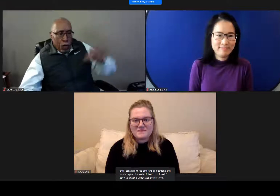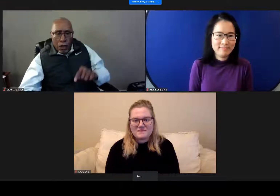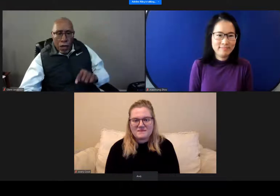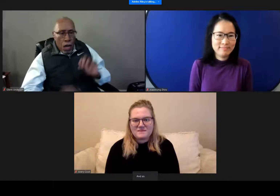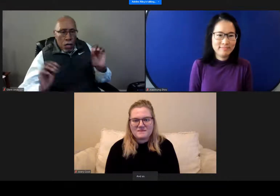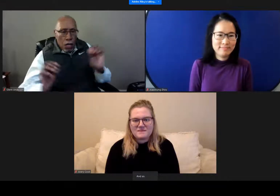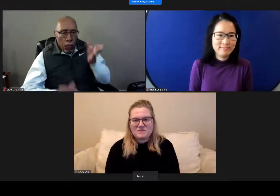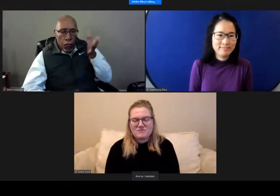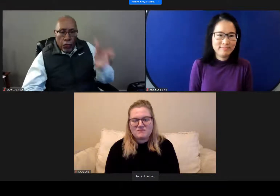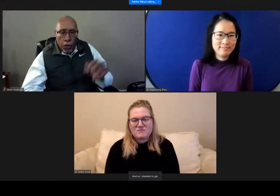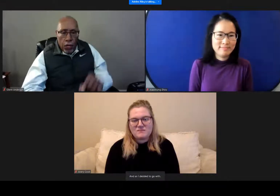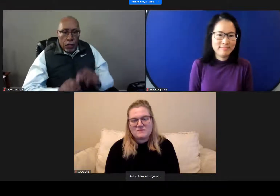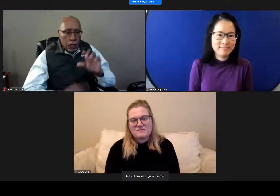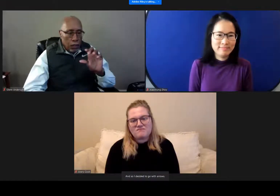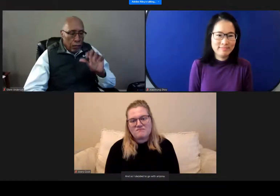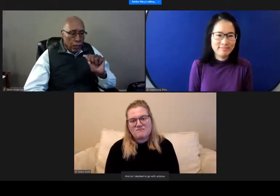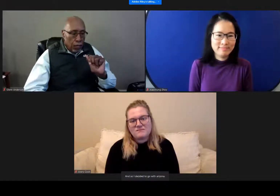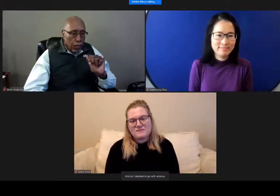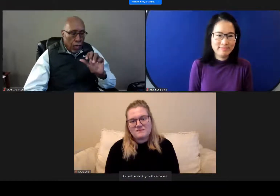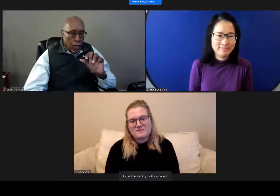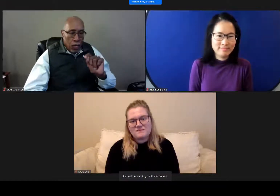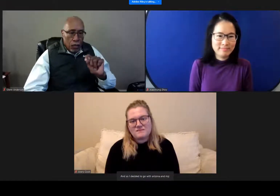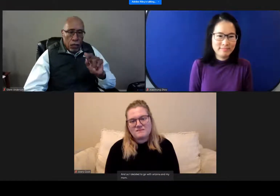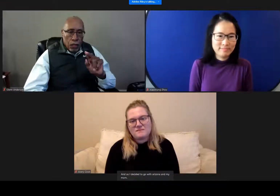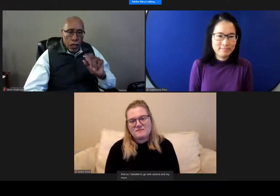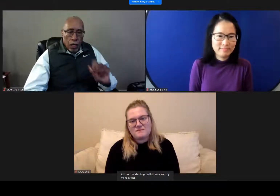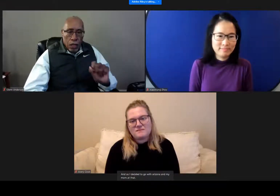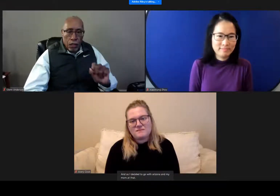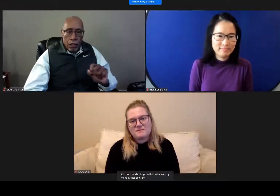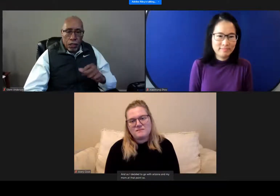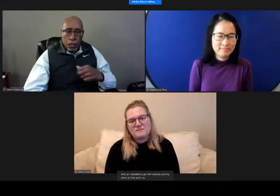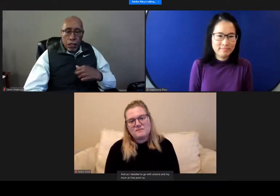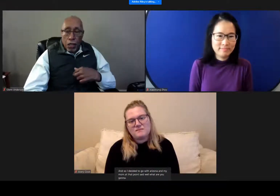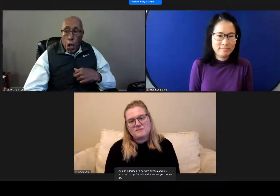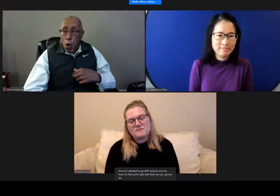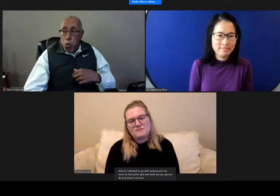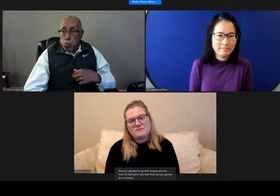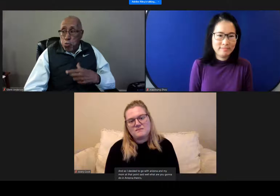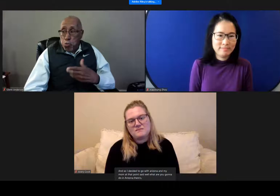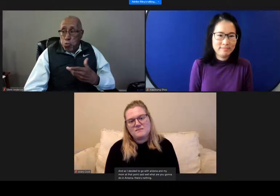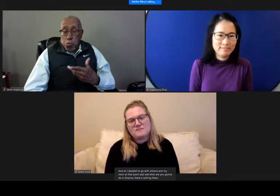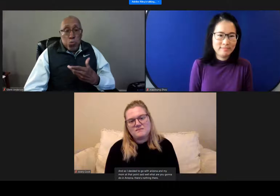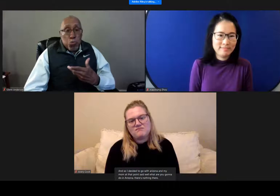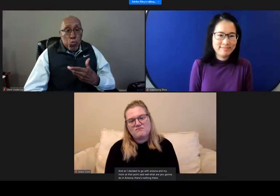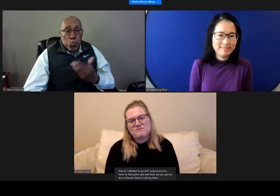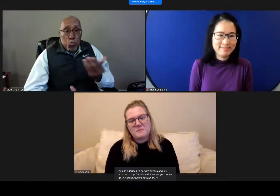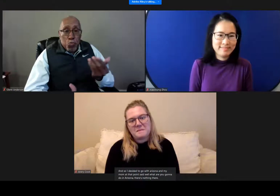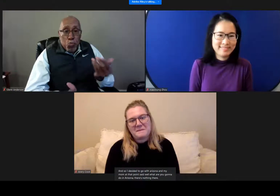And so I decided to go with Arizona. And my mom at that point said, well, what are you going to do in Arizona? There's nothing there.